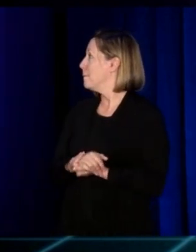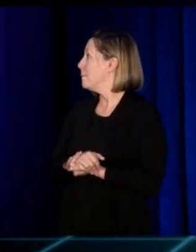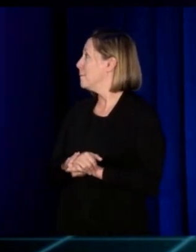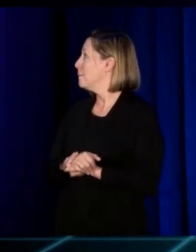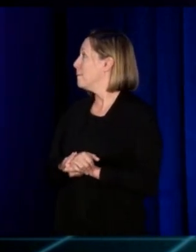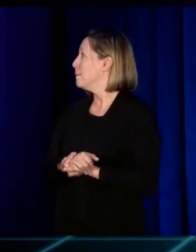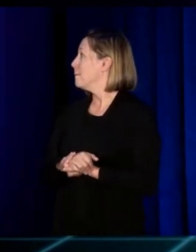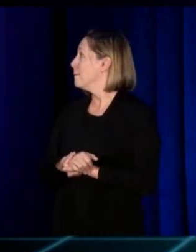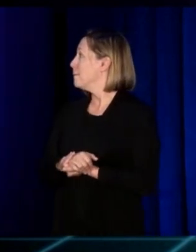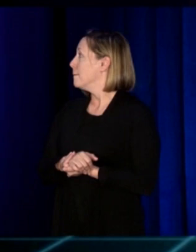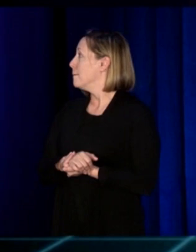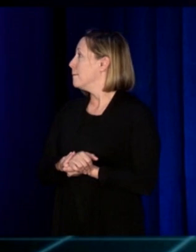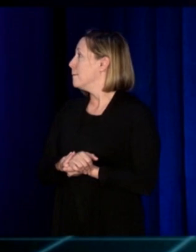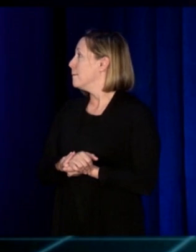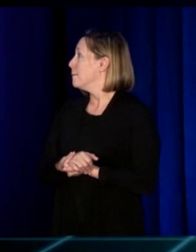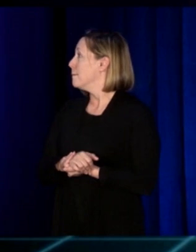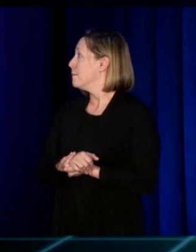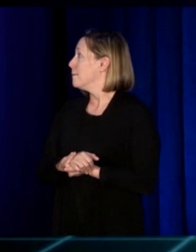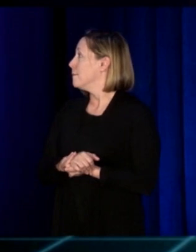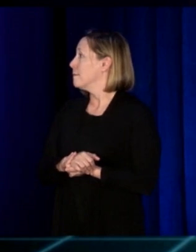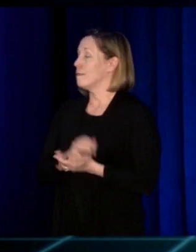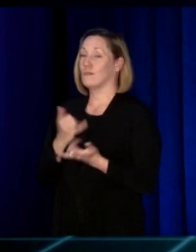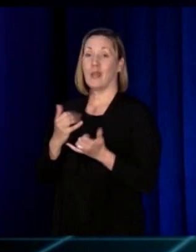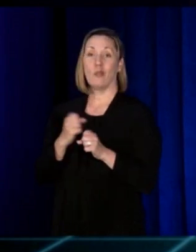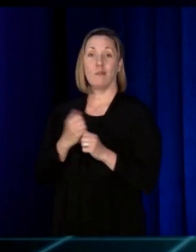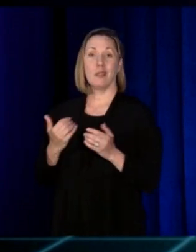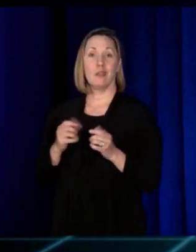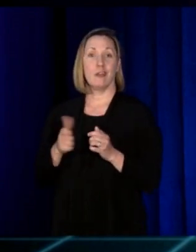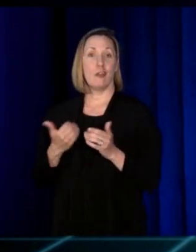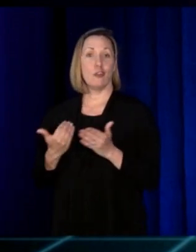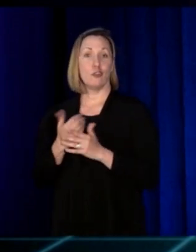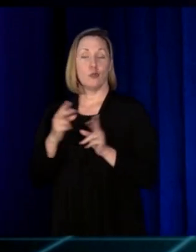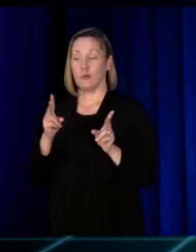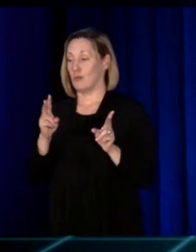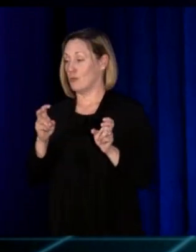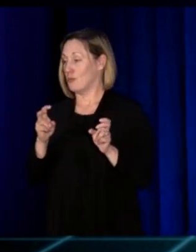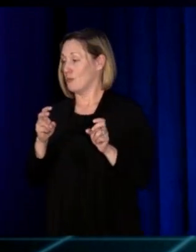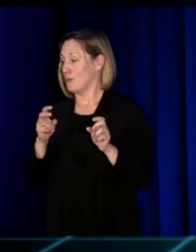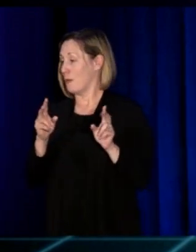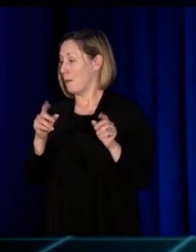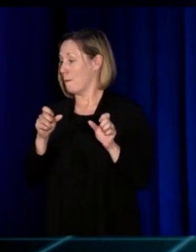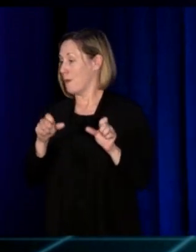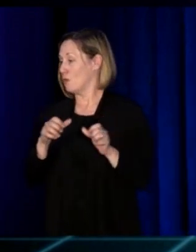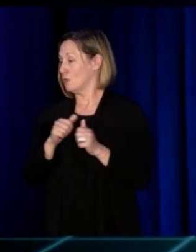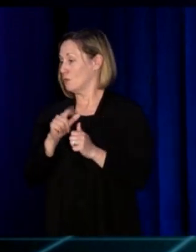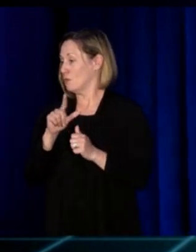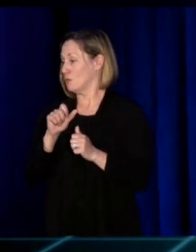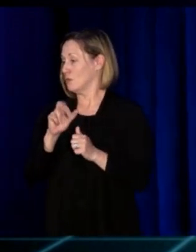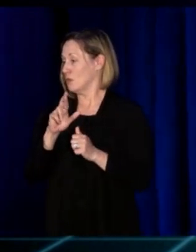we can write another new post with lorem ipsum, hit save.